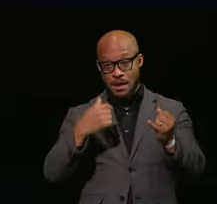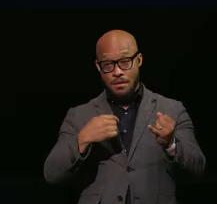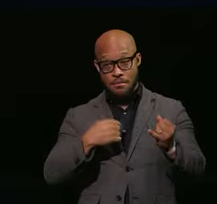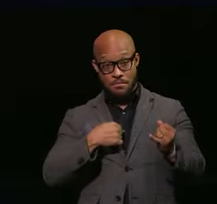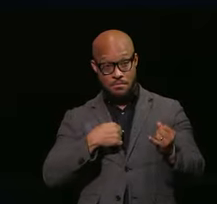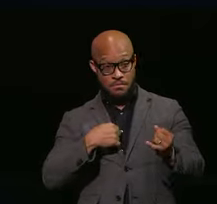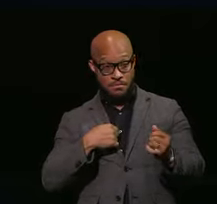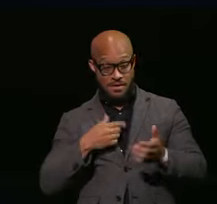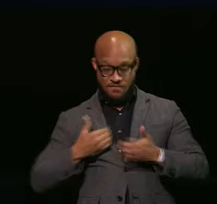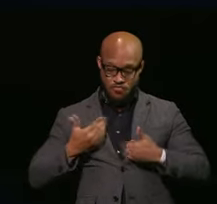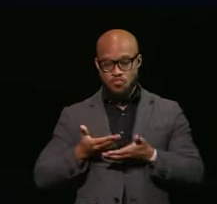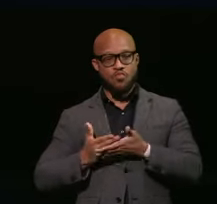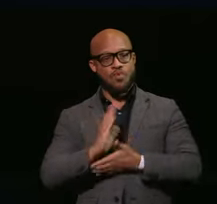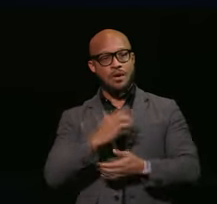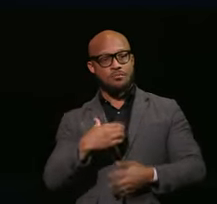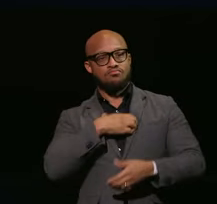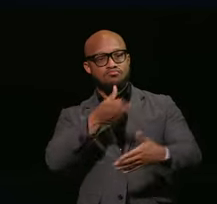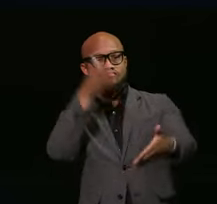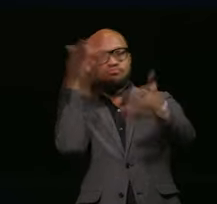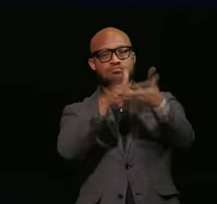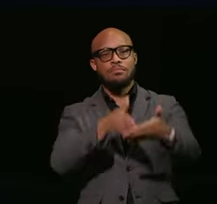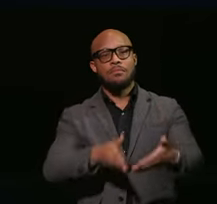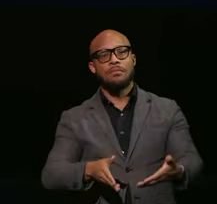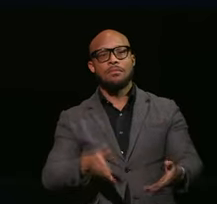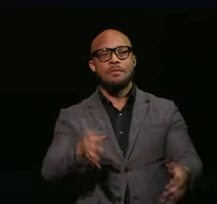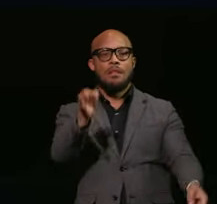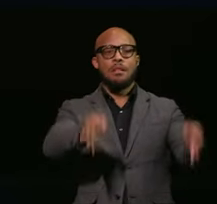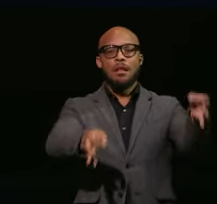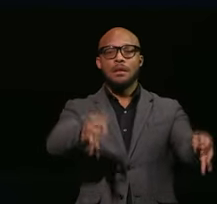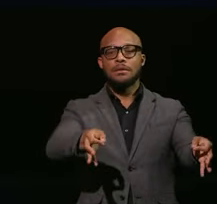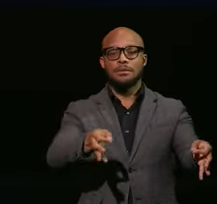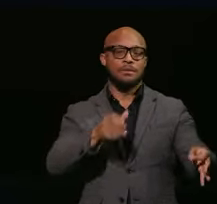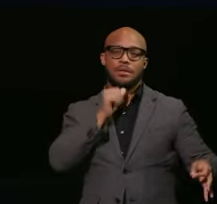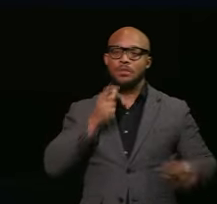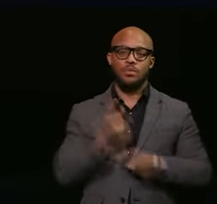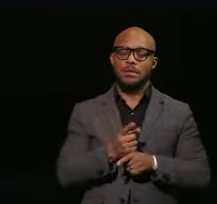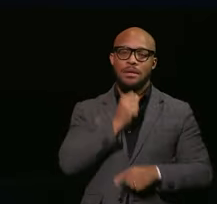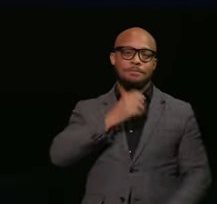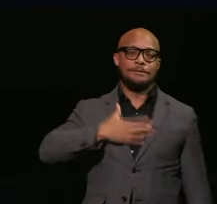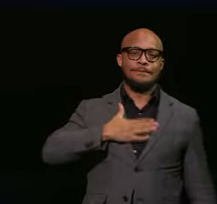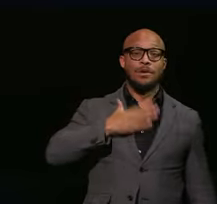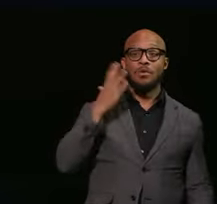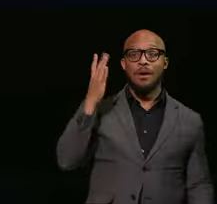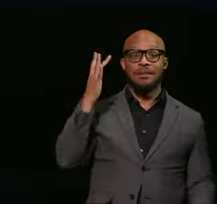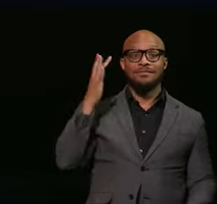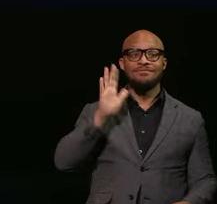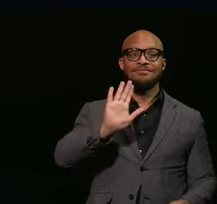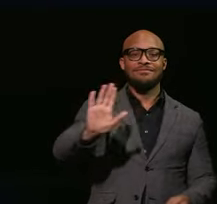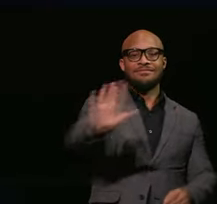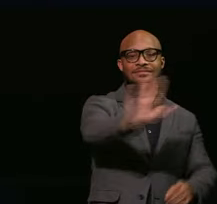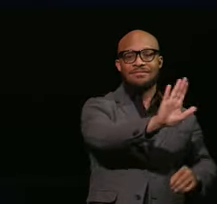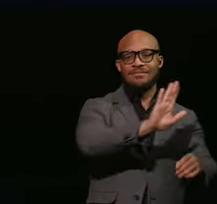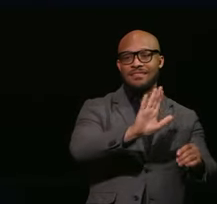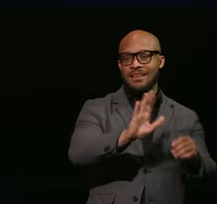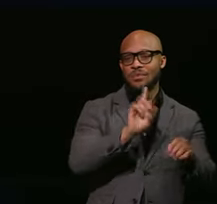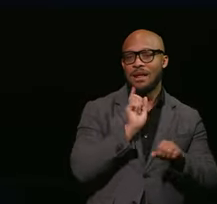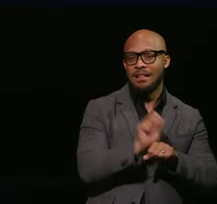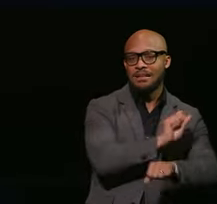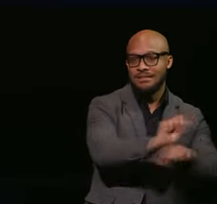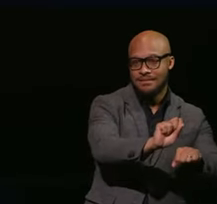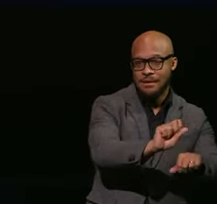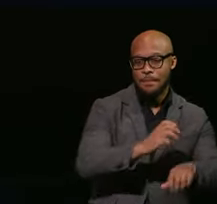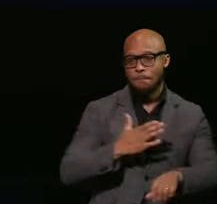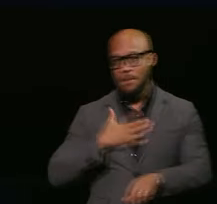felt ethically challenging for me, because that's their reality, you know, just as my reality is